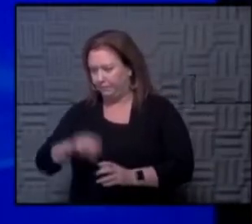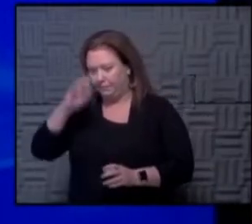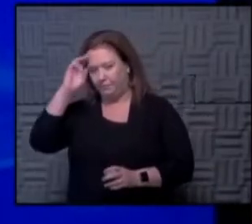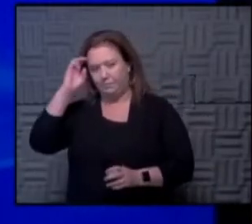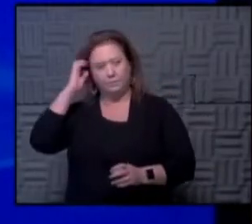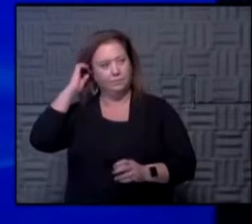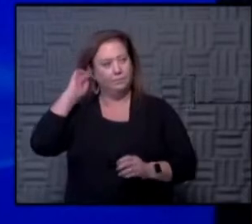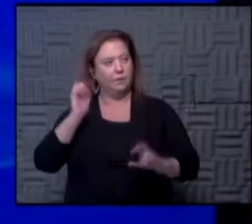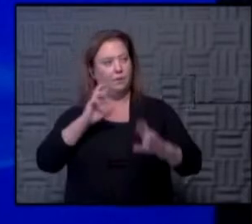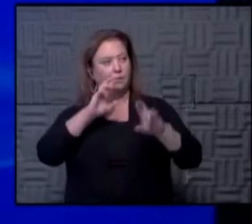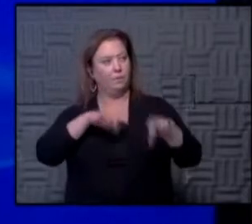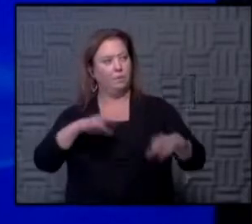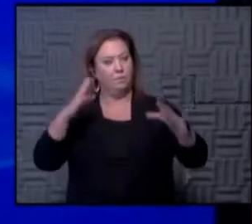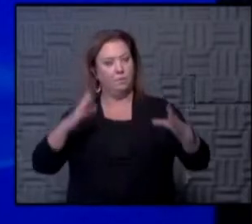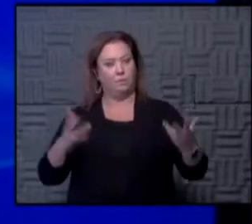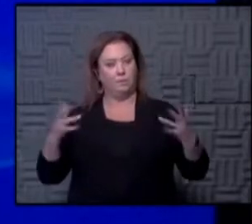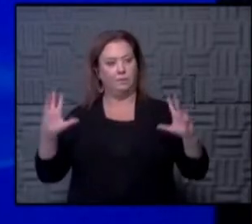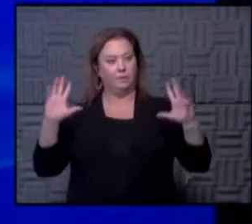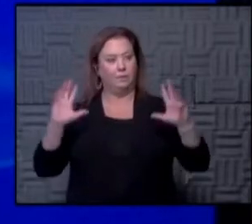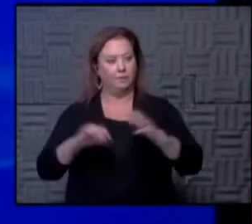if the reporters are done.